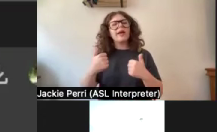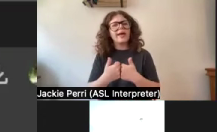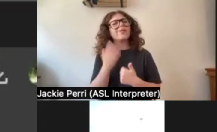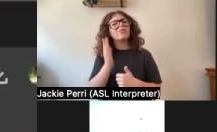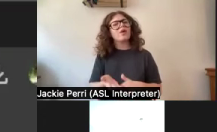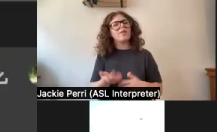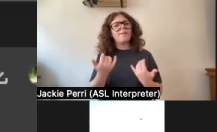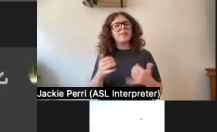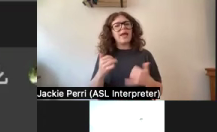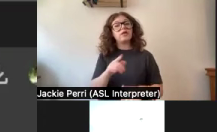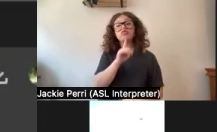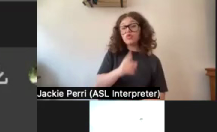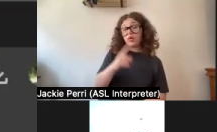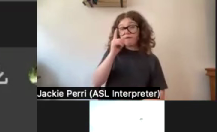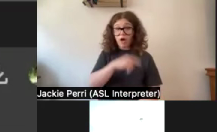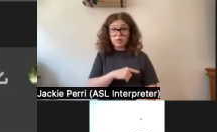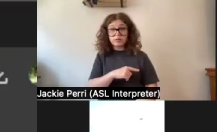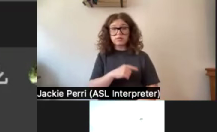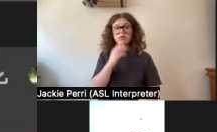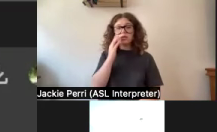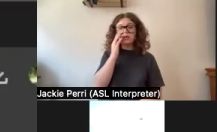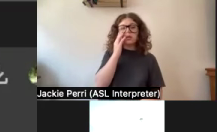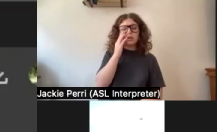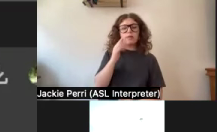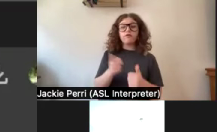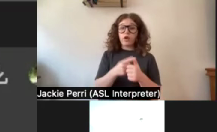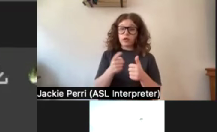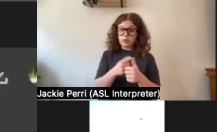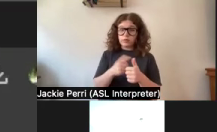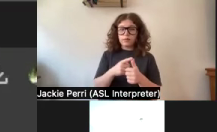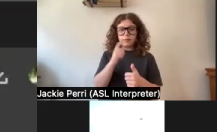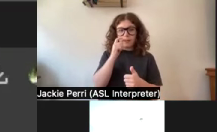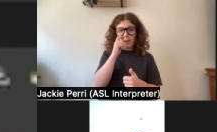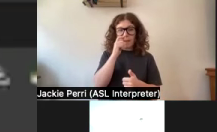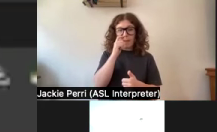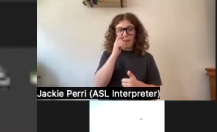let's start with this first one. And